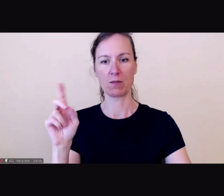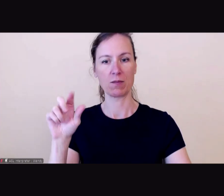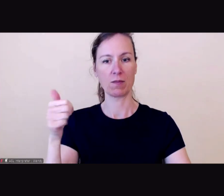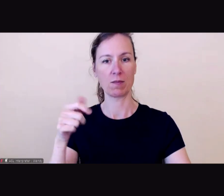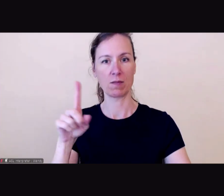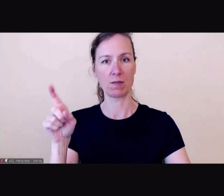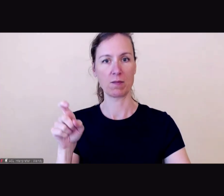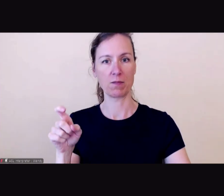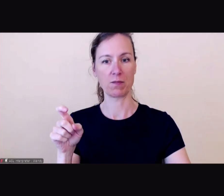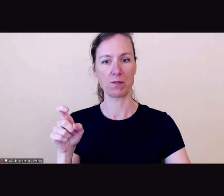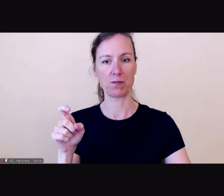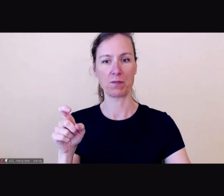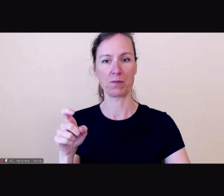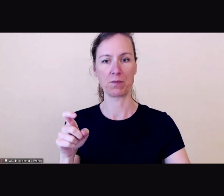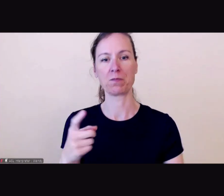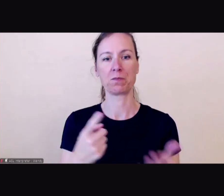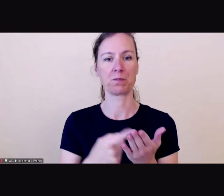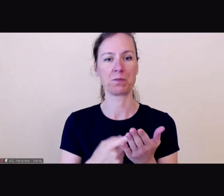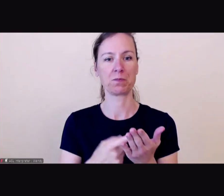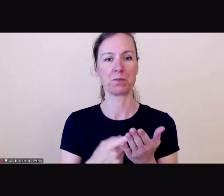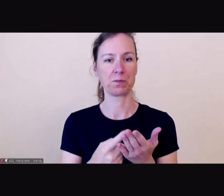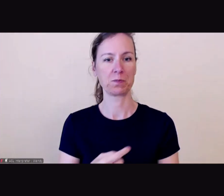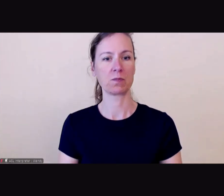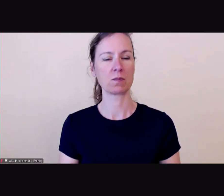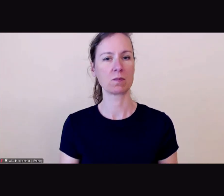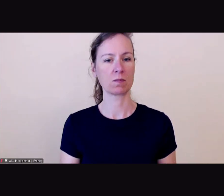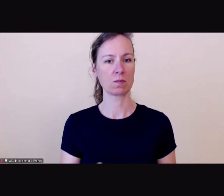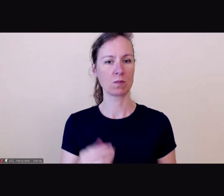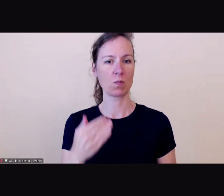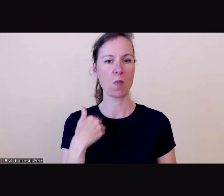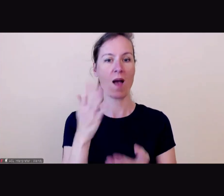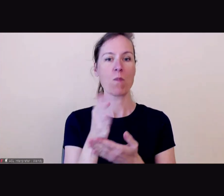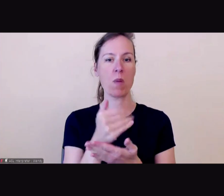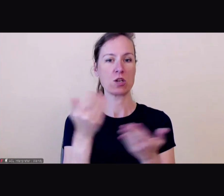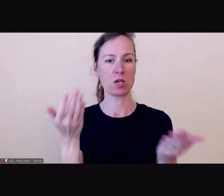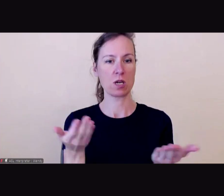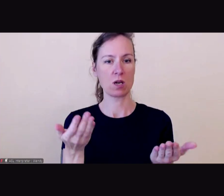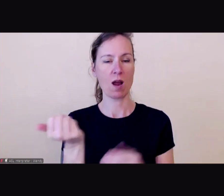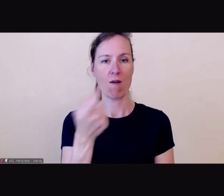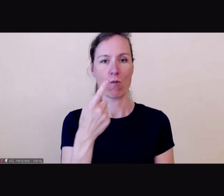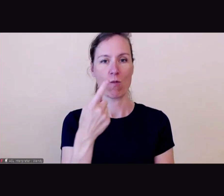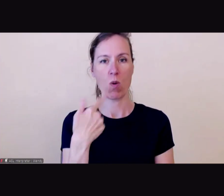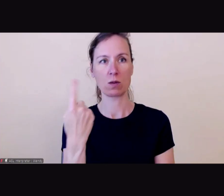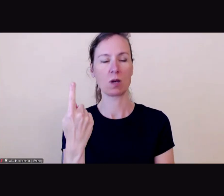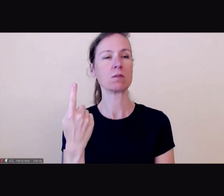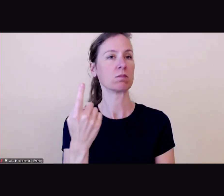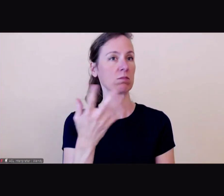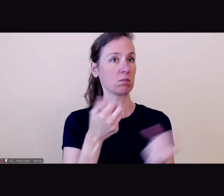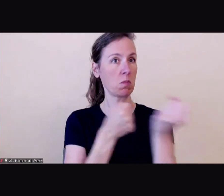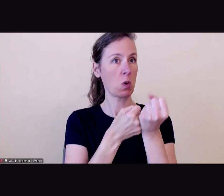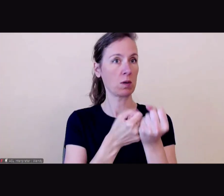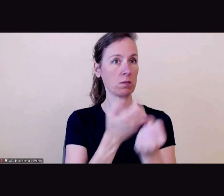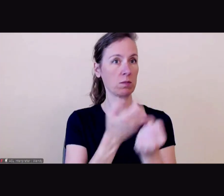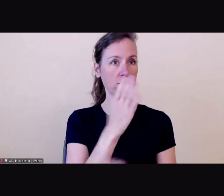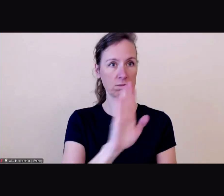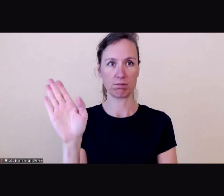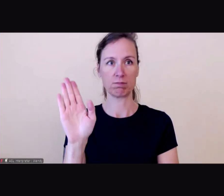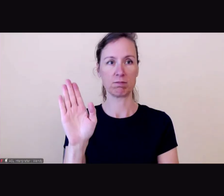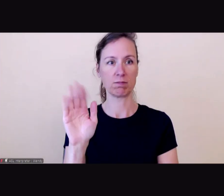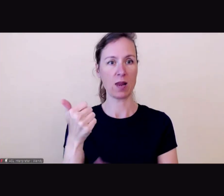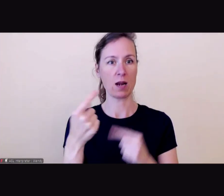discussion? We have the budget in front of us. Everybody got one? All right. All those in favor? Aye. Any